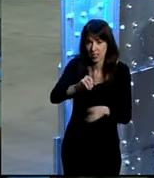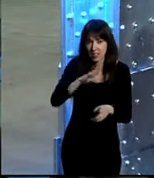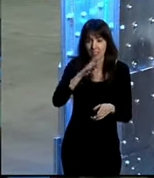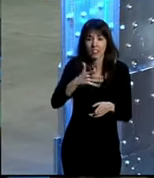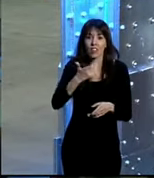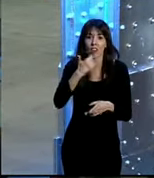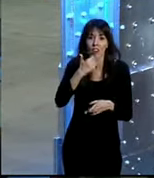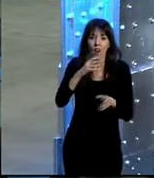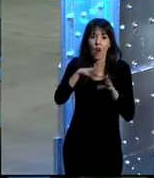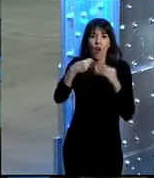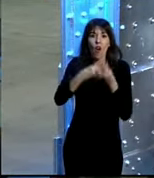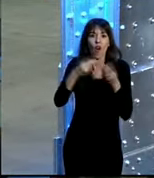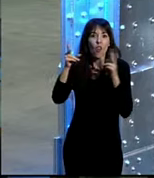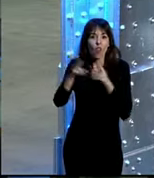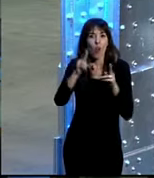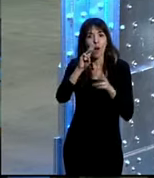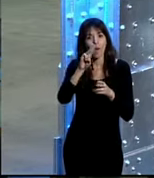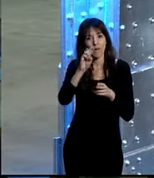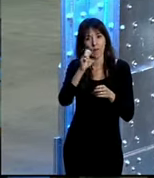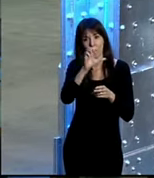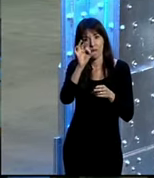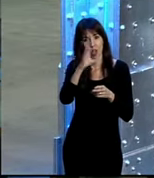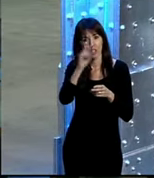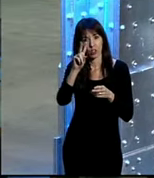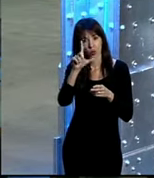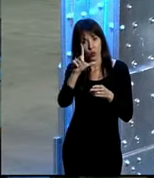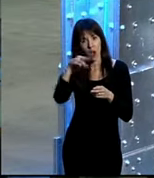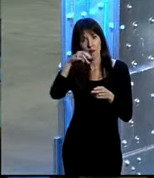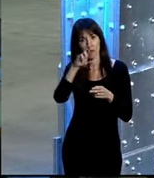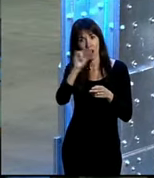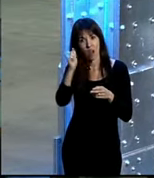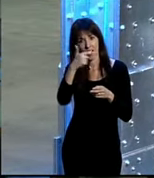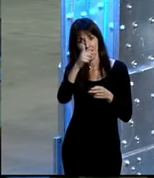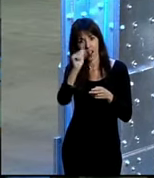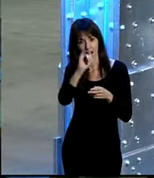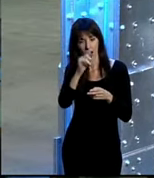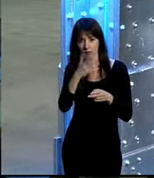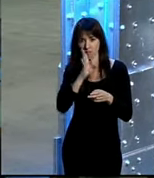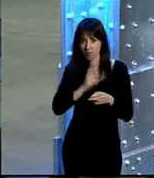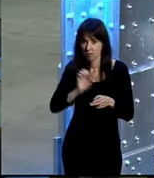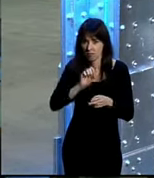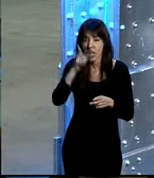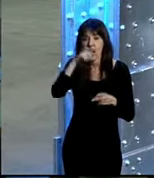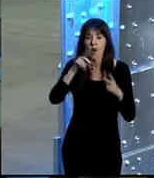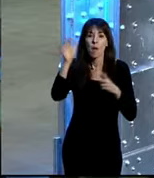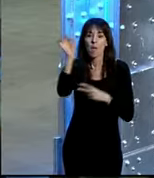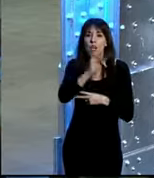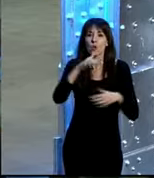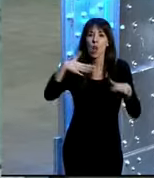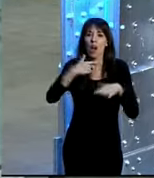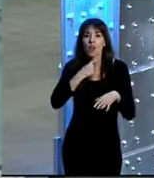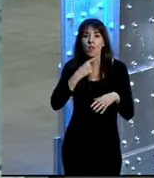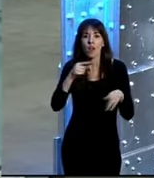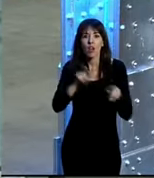from. This documentary is on Pascal Maragall, a